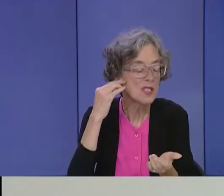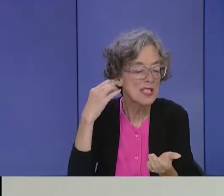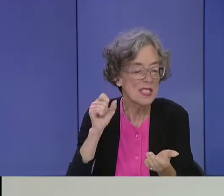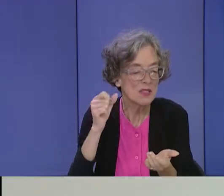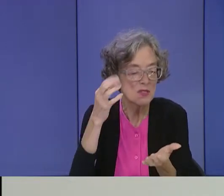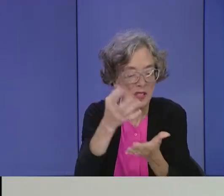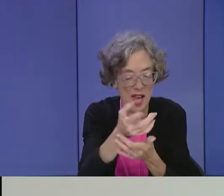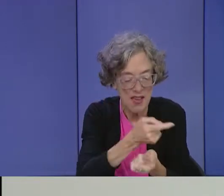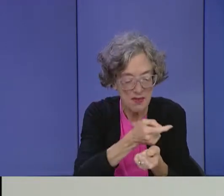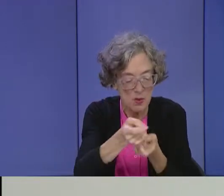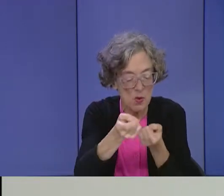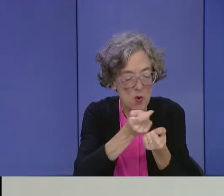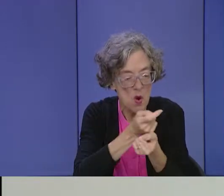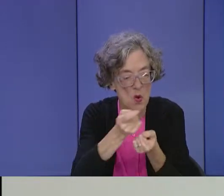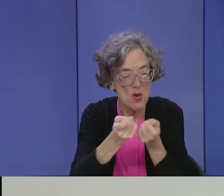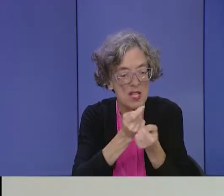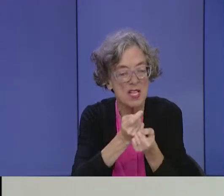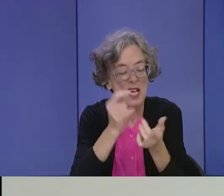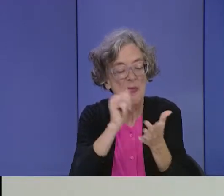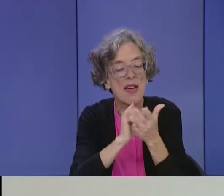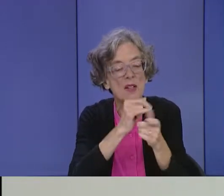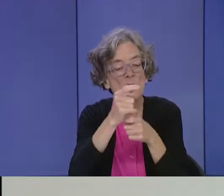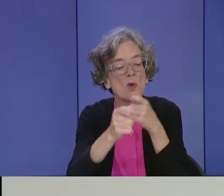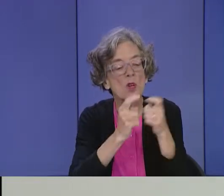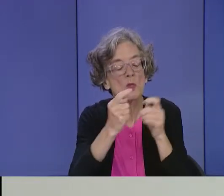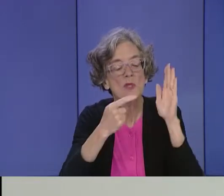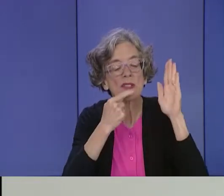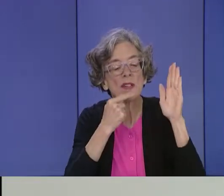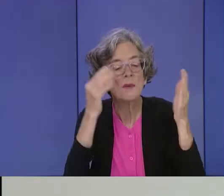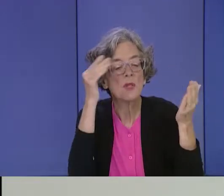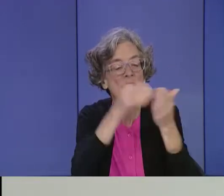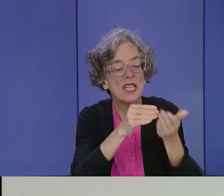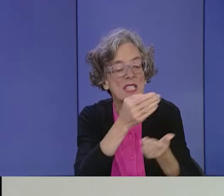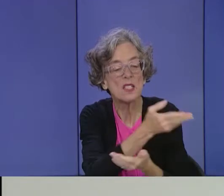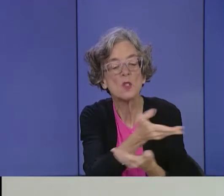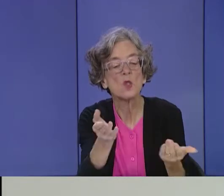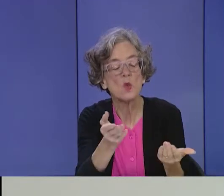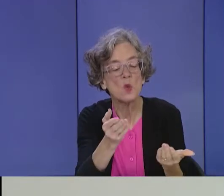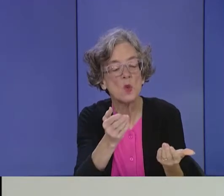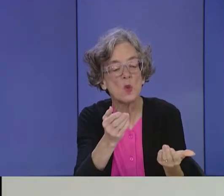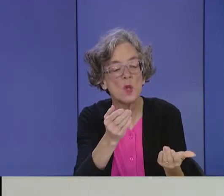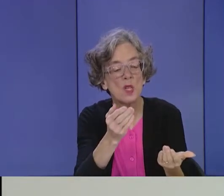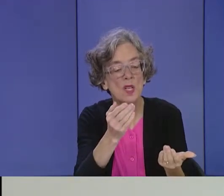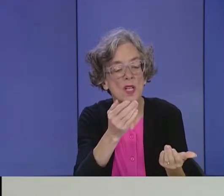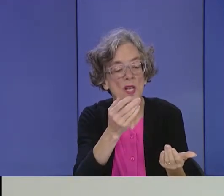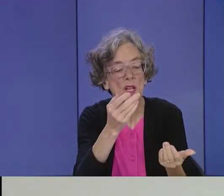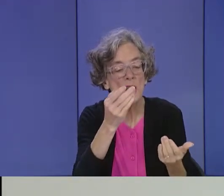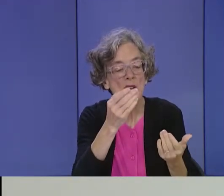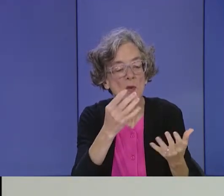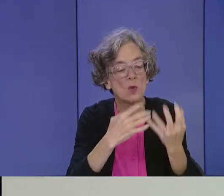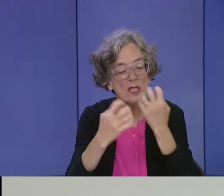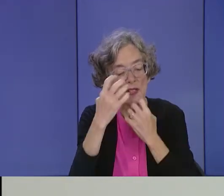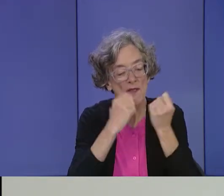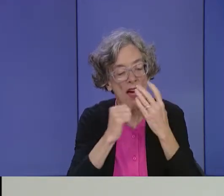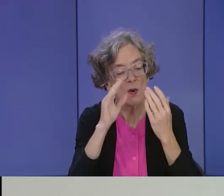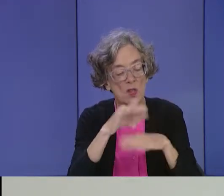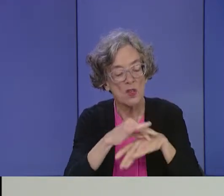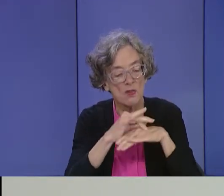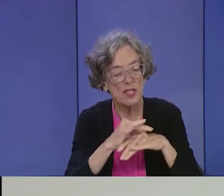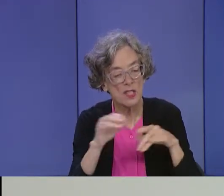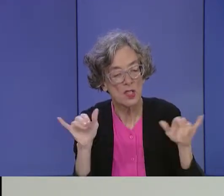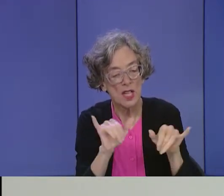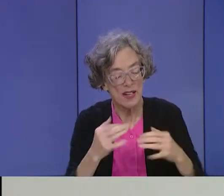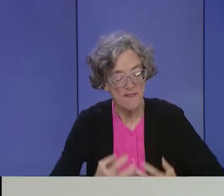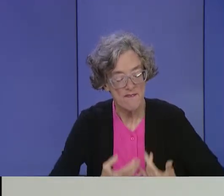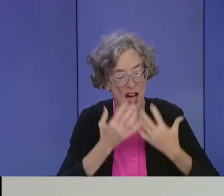have corroded, and that corrosion will be a testimony against you. It will devour your flesh like a